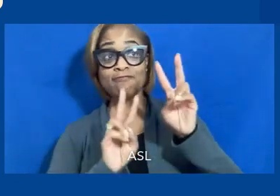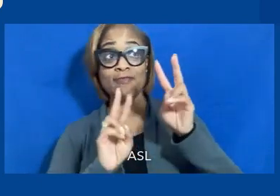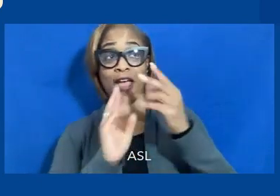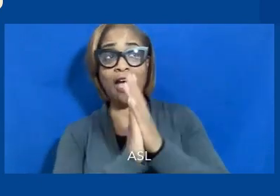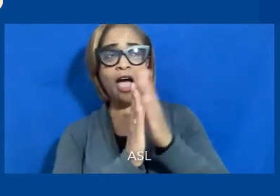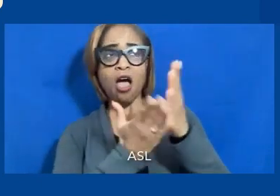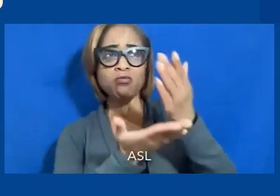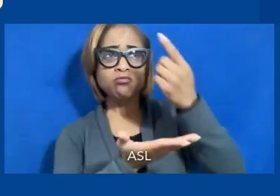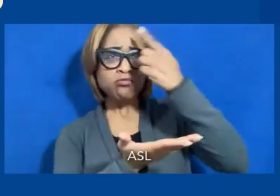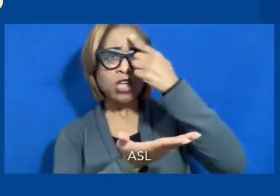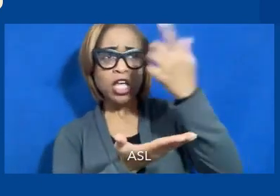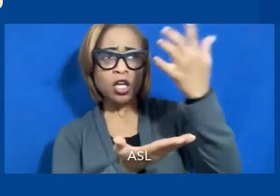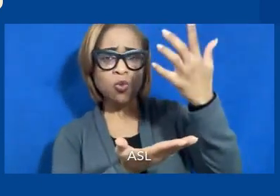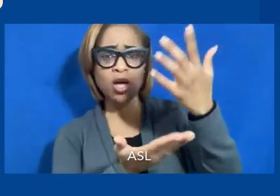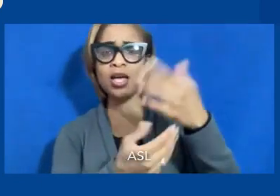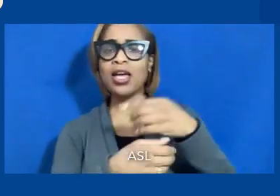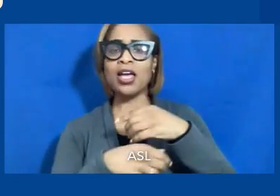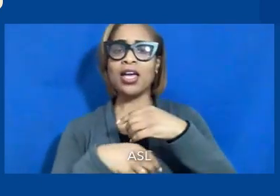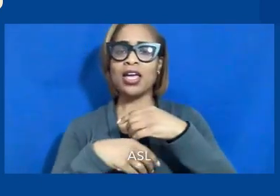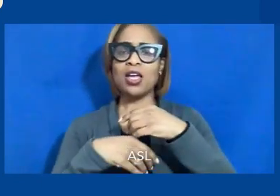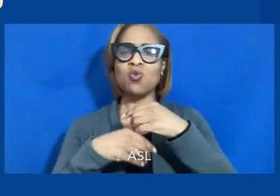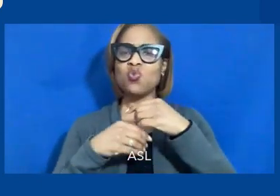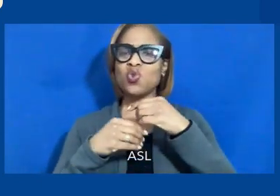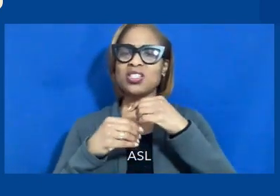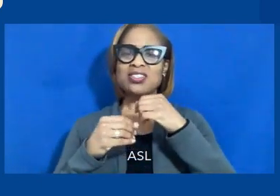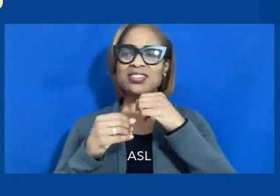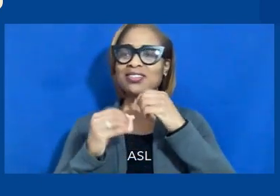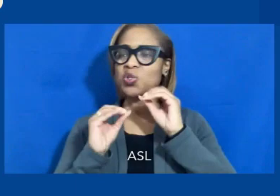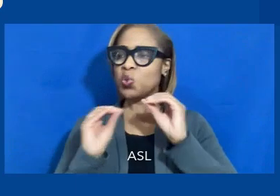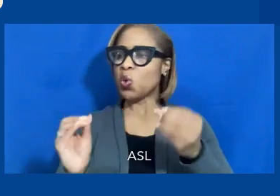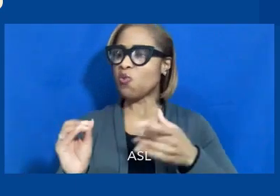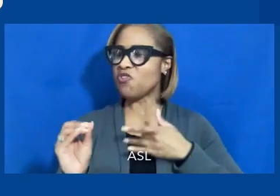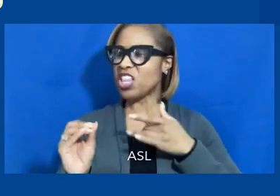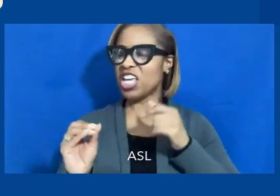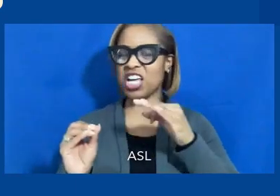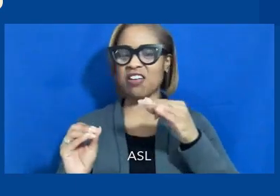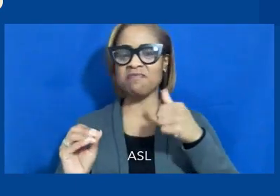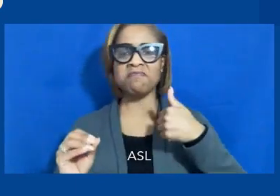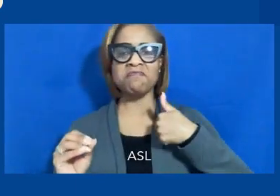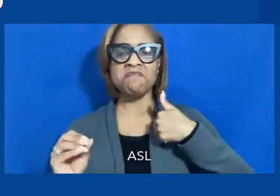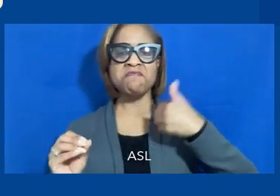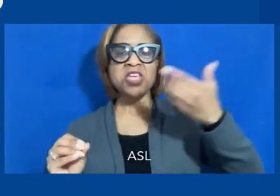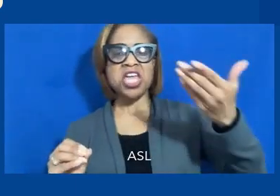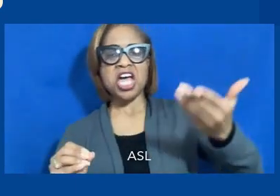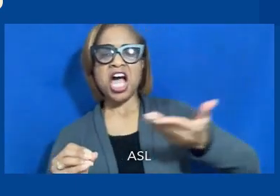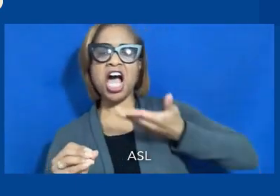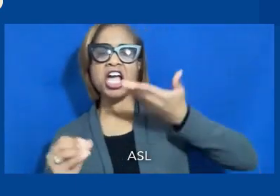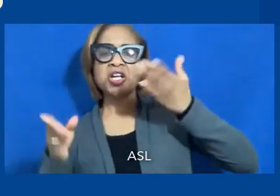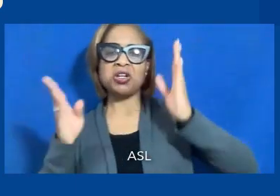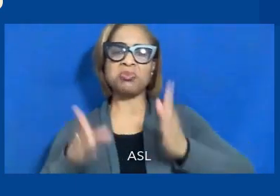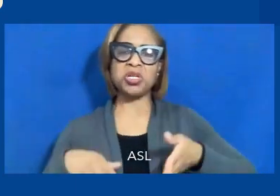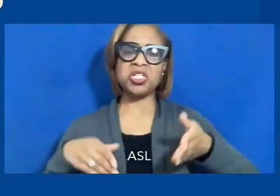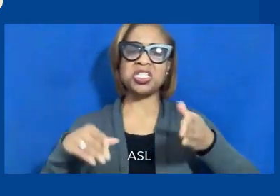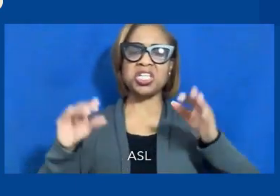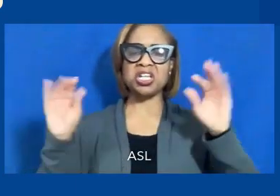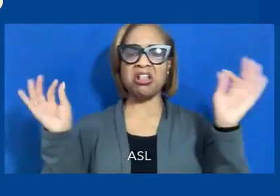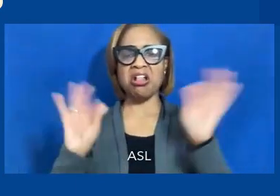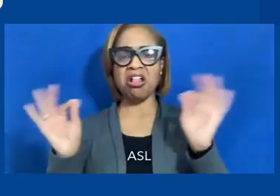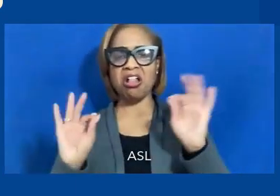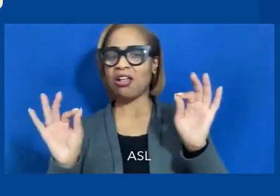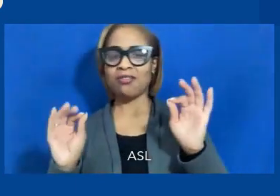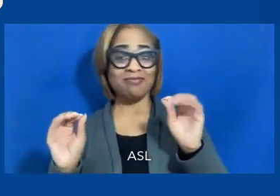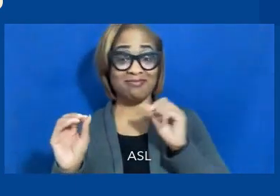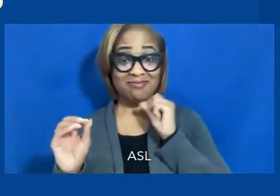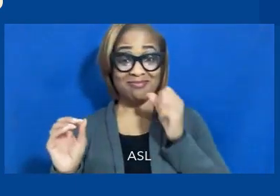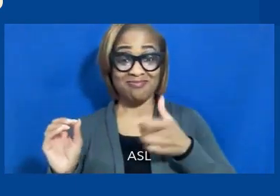there was not even the shred of a feeling of being a hired gun or being a day player. And it was